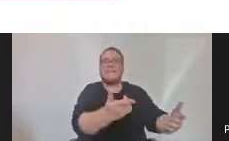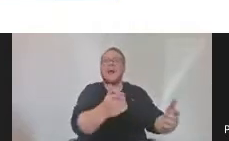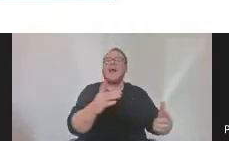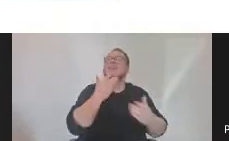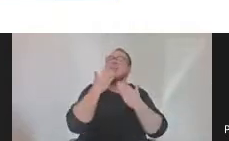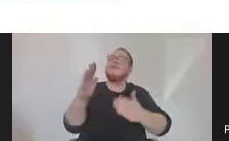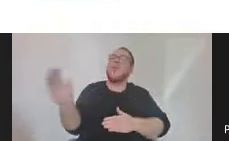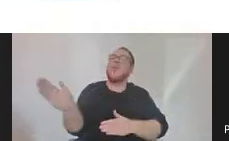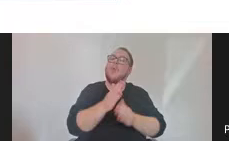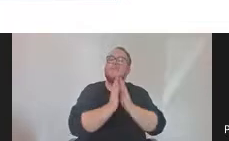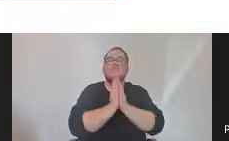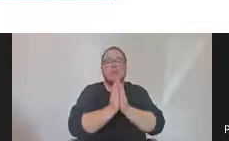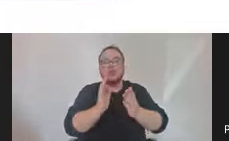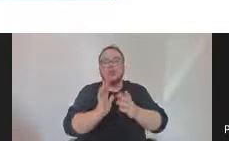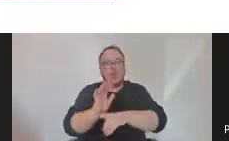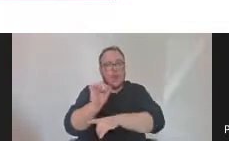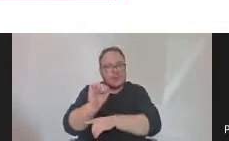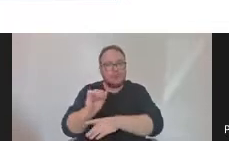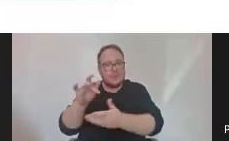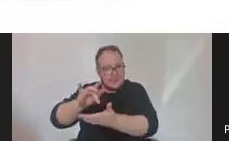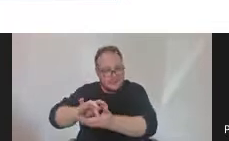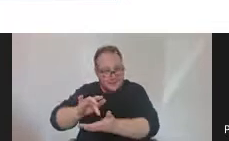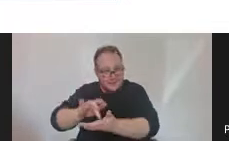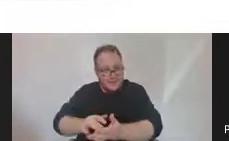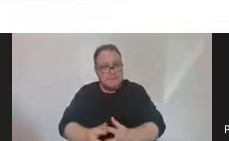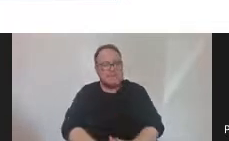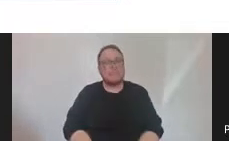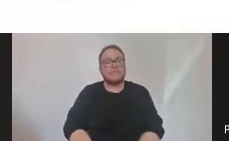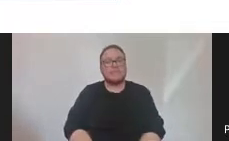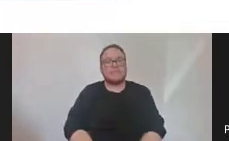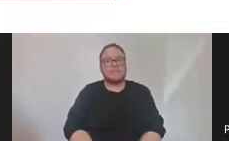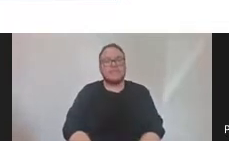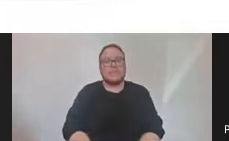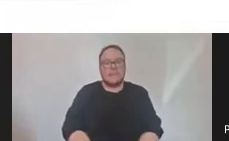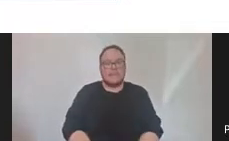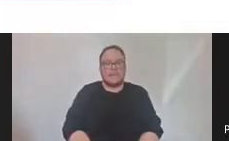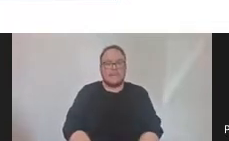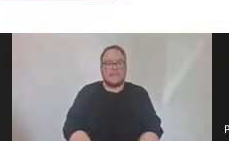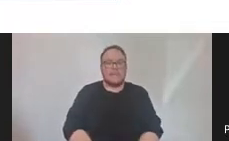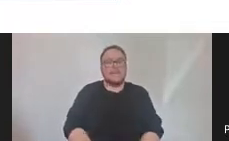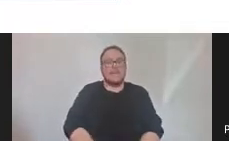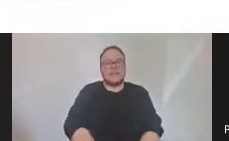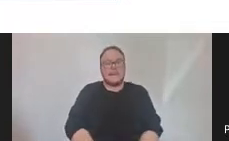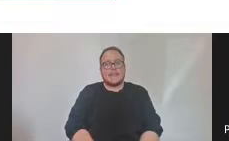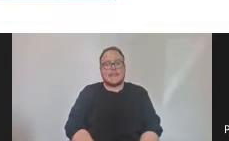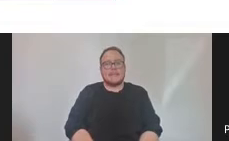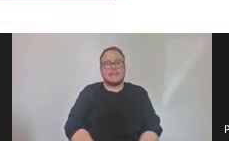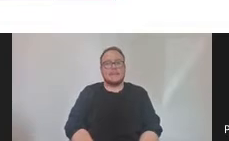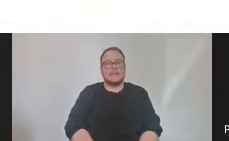as well. And I'll give you a few examples of these on a further slide. So if we could just move on to the next slide,